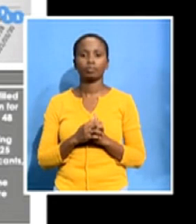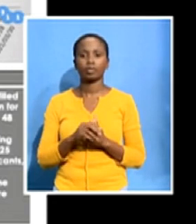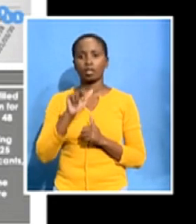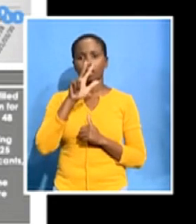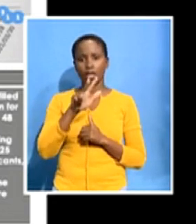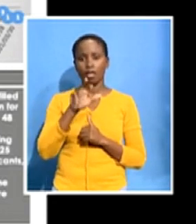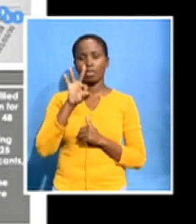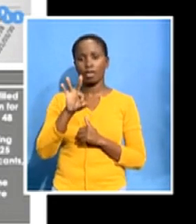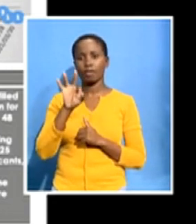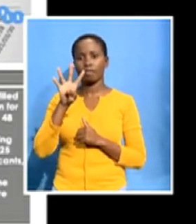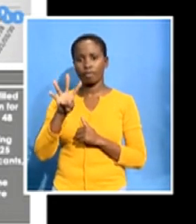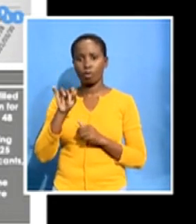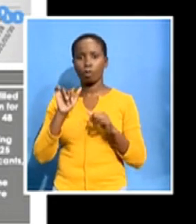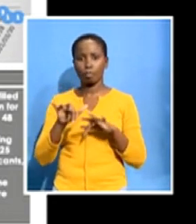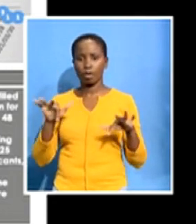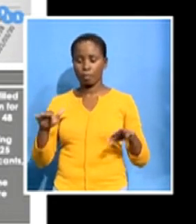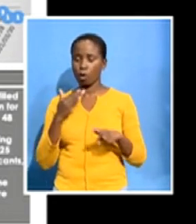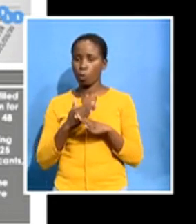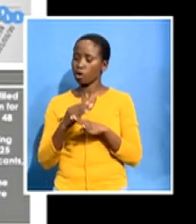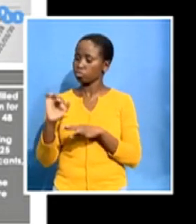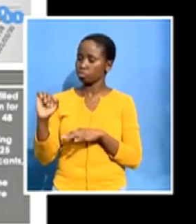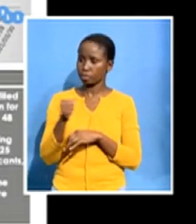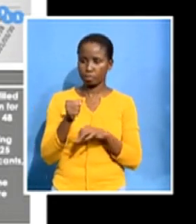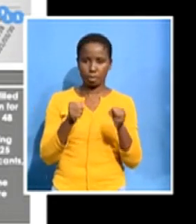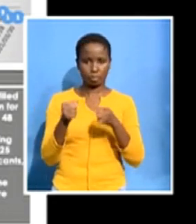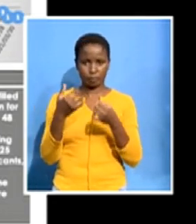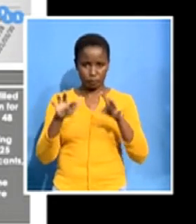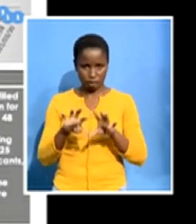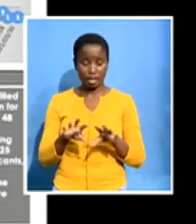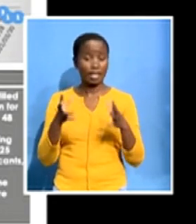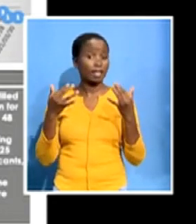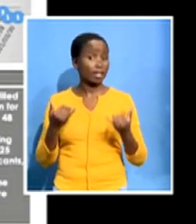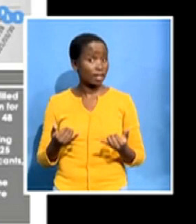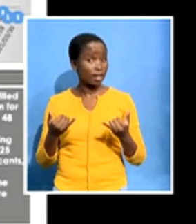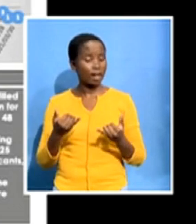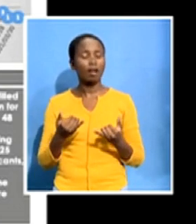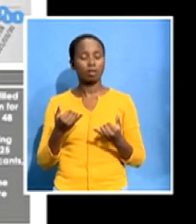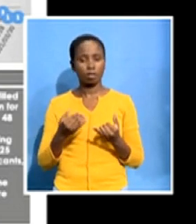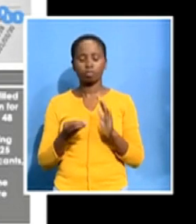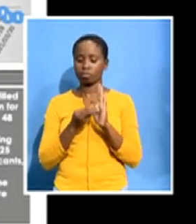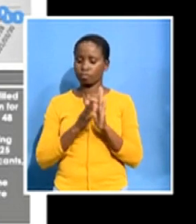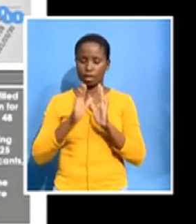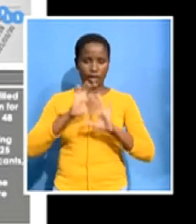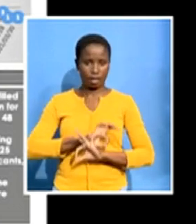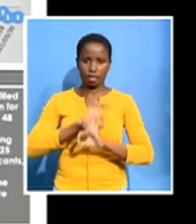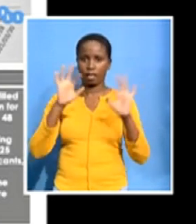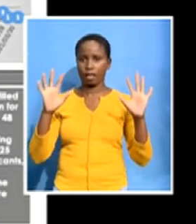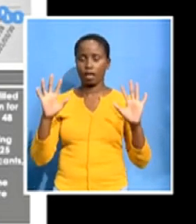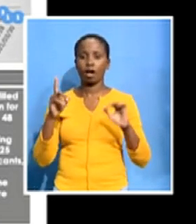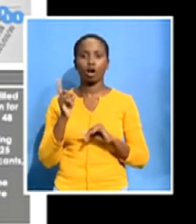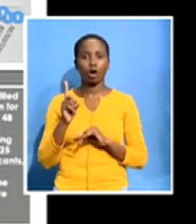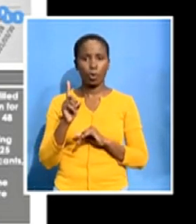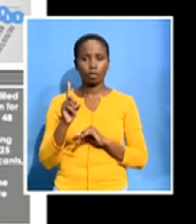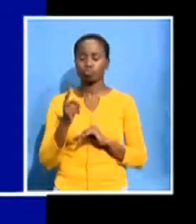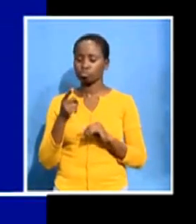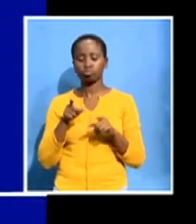platform. And we are now very clear that we are maintaining these posts all the way through for